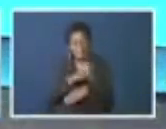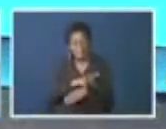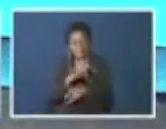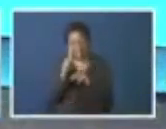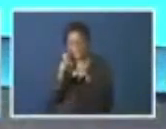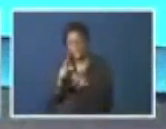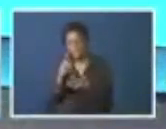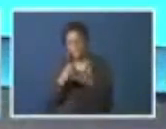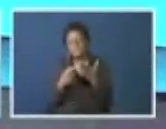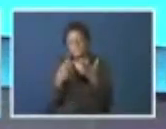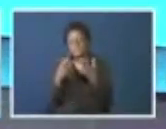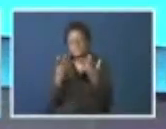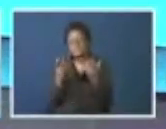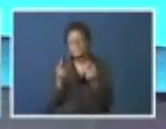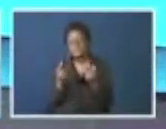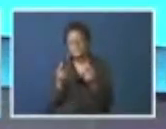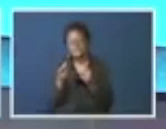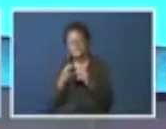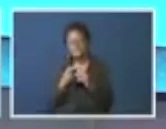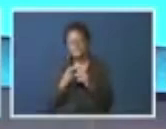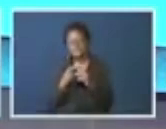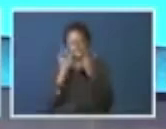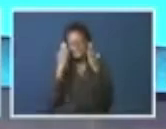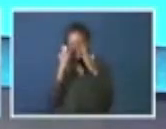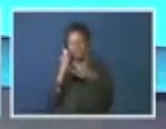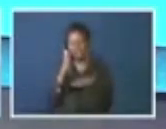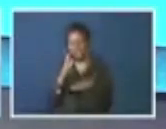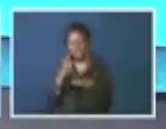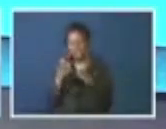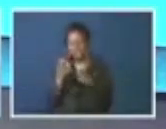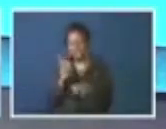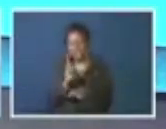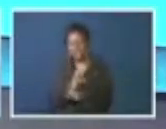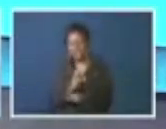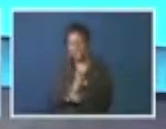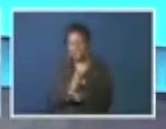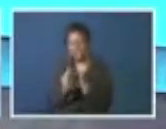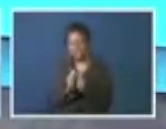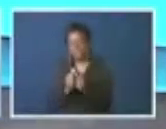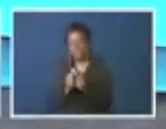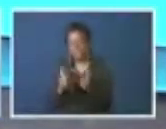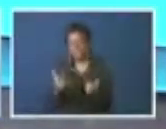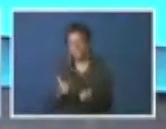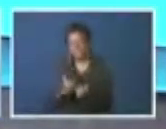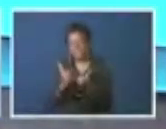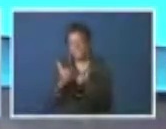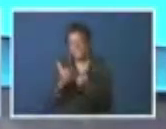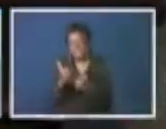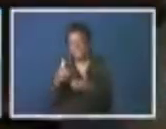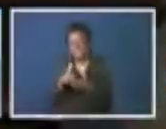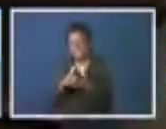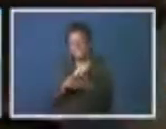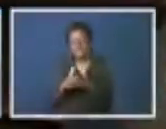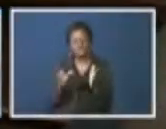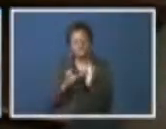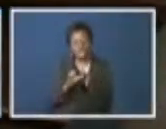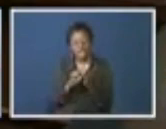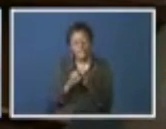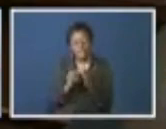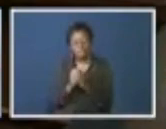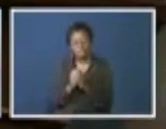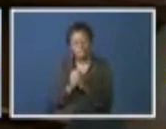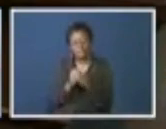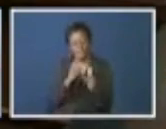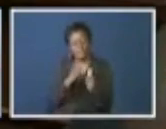being done to address challenges and the blame assigned when it comes to the ongoing crime fight. But the first option cannot